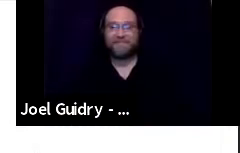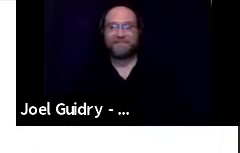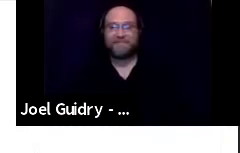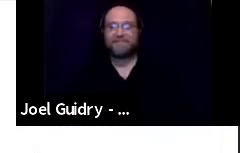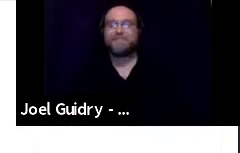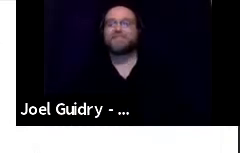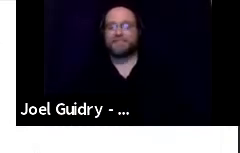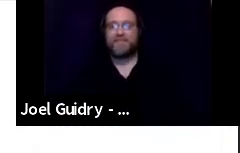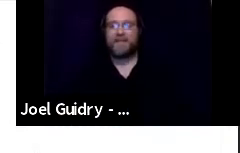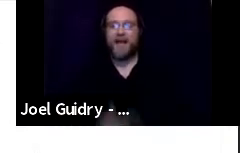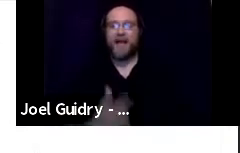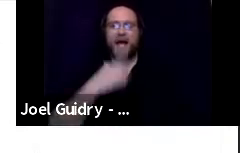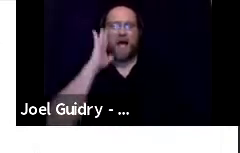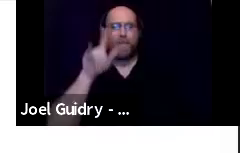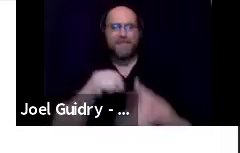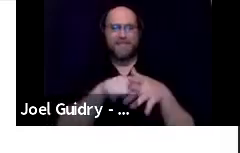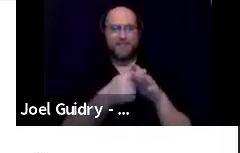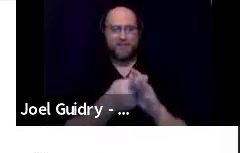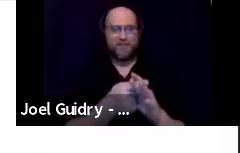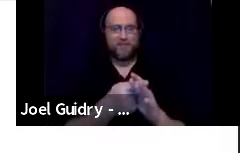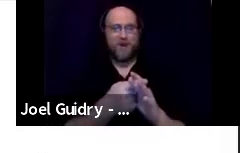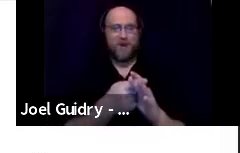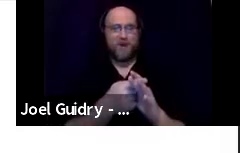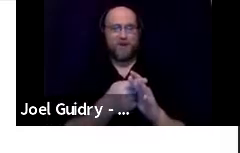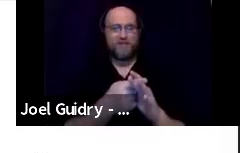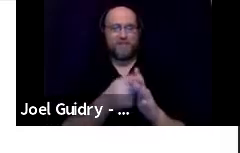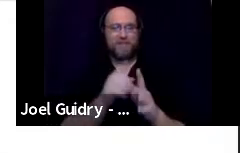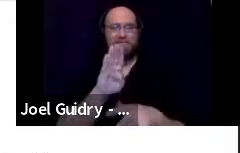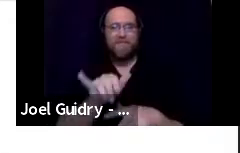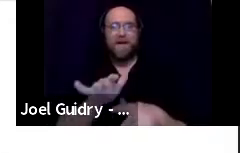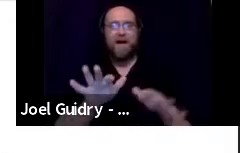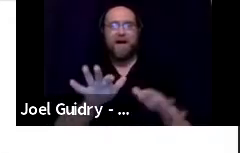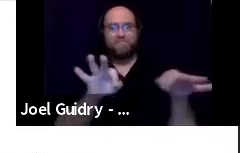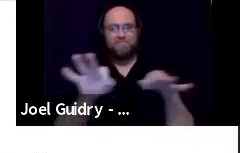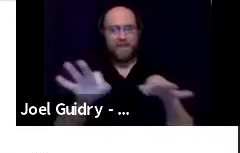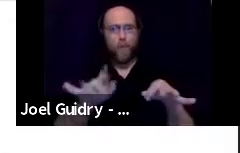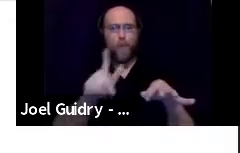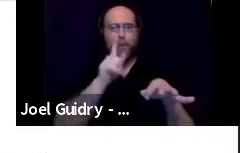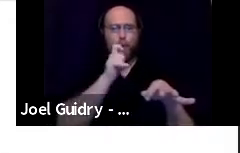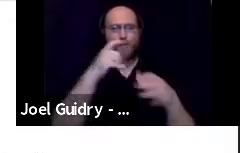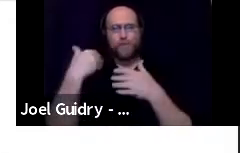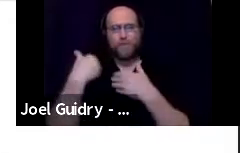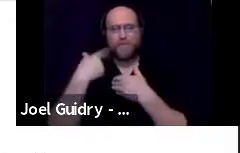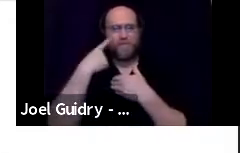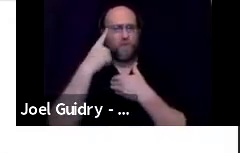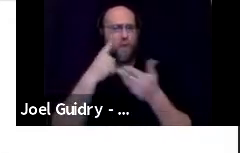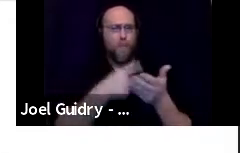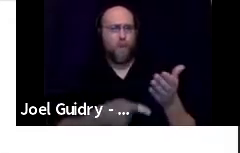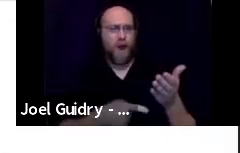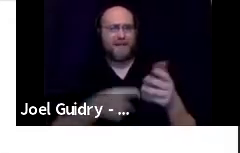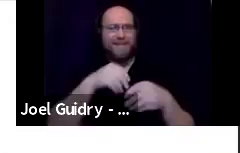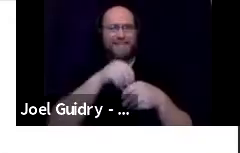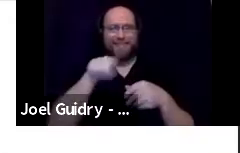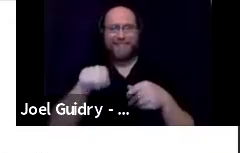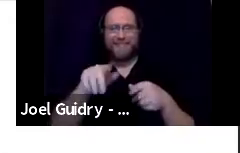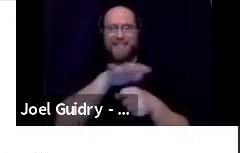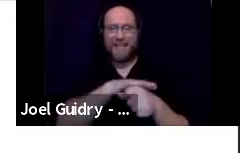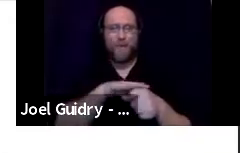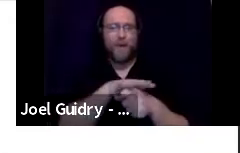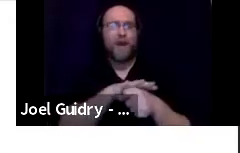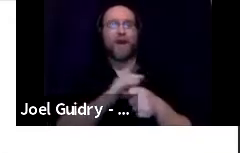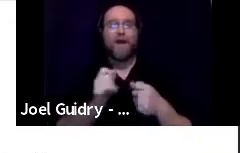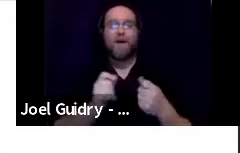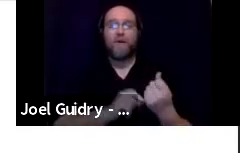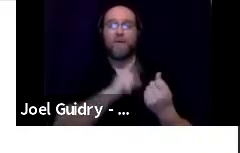I'm going to start out by going over kind of who does what in this area. I think there's a lot, there are a lot of